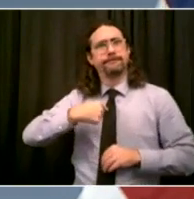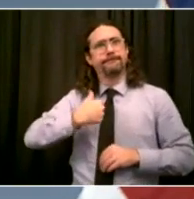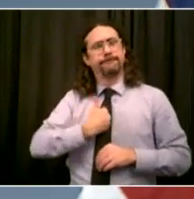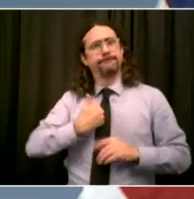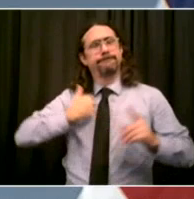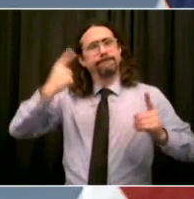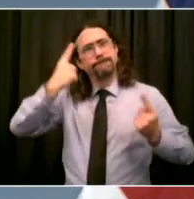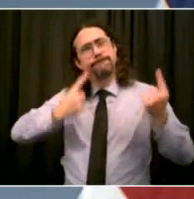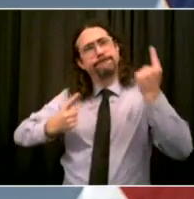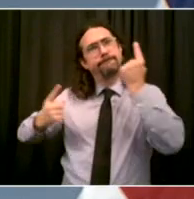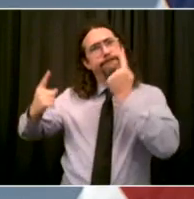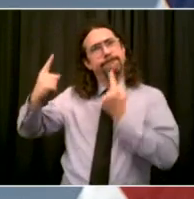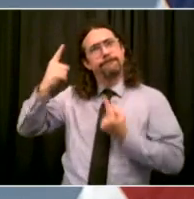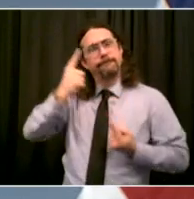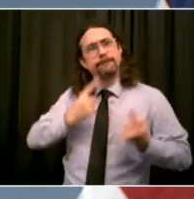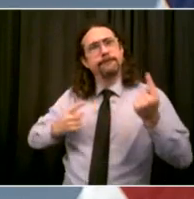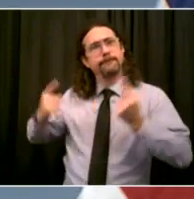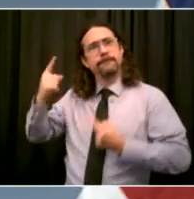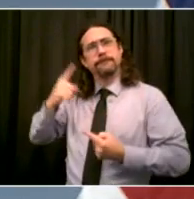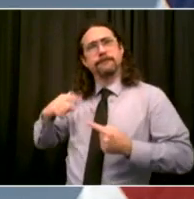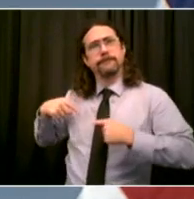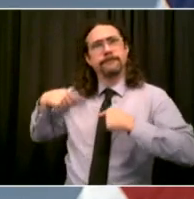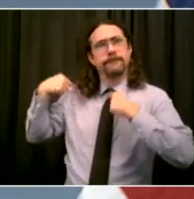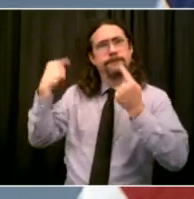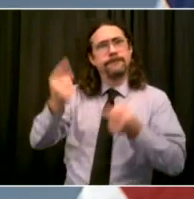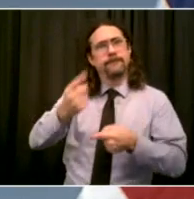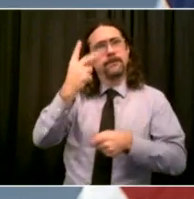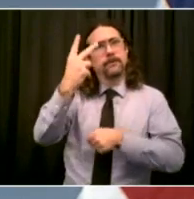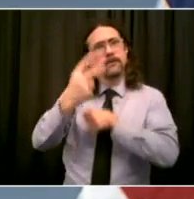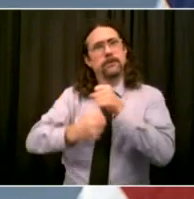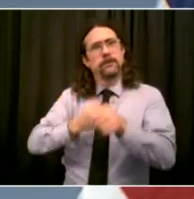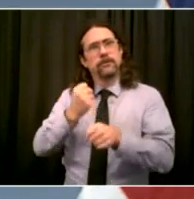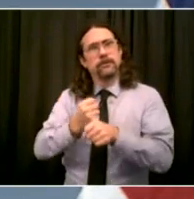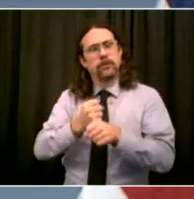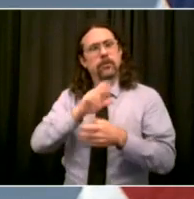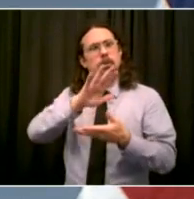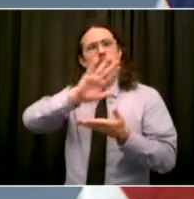of the people that I've appointed. I certainly think of inclusion